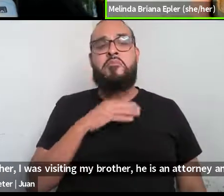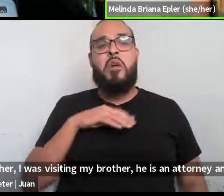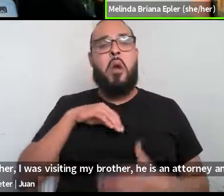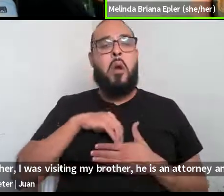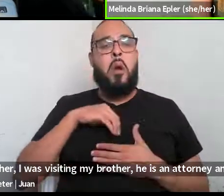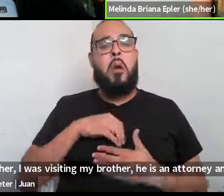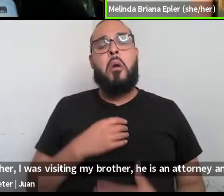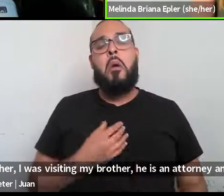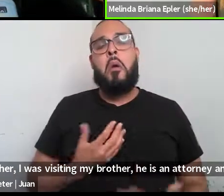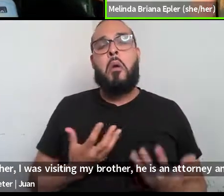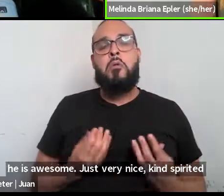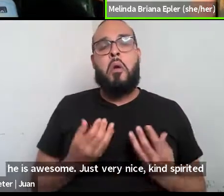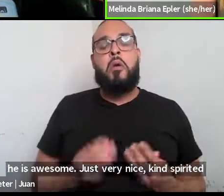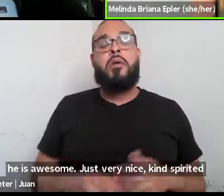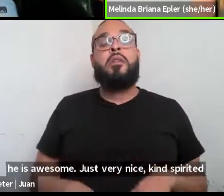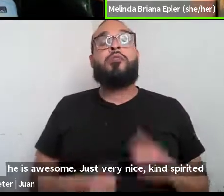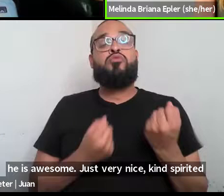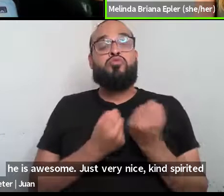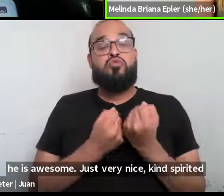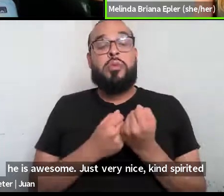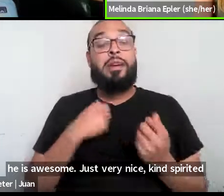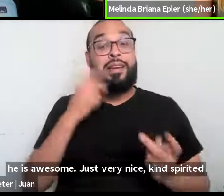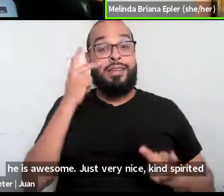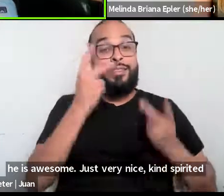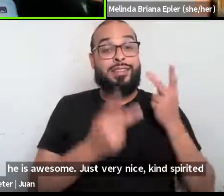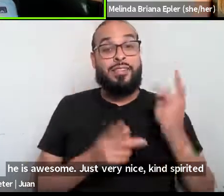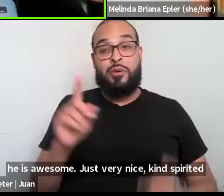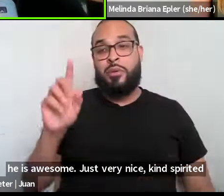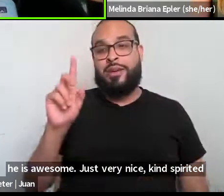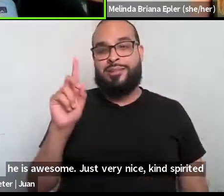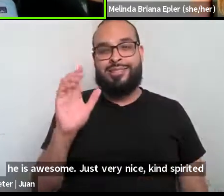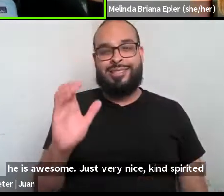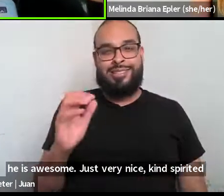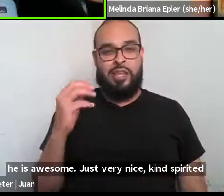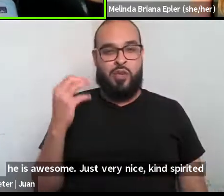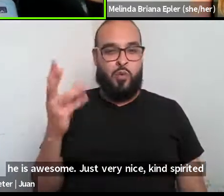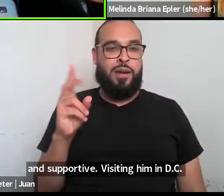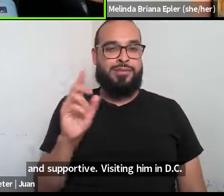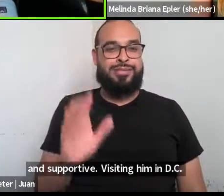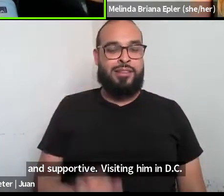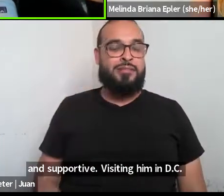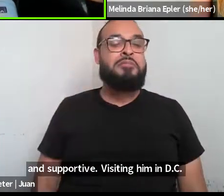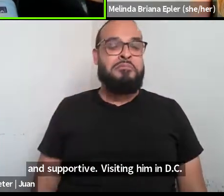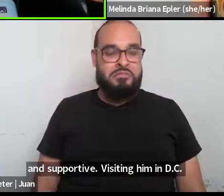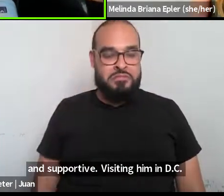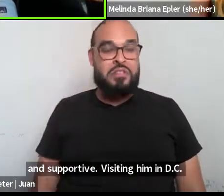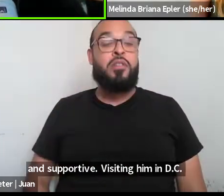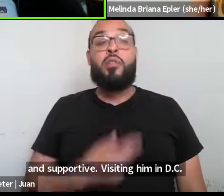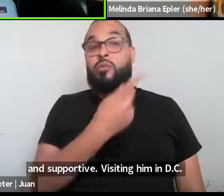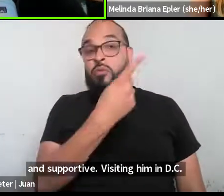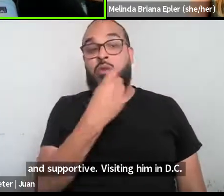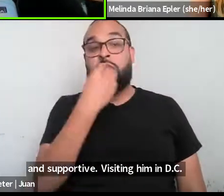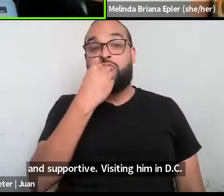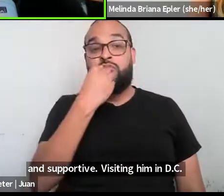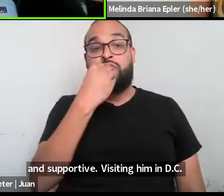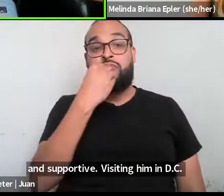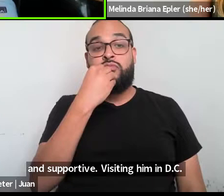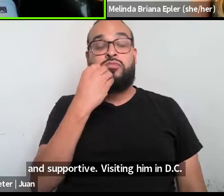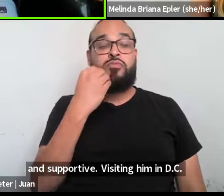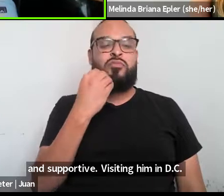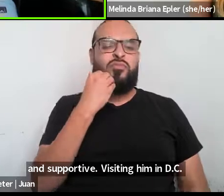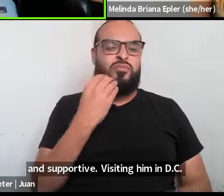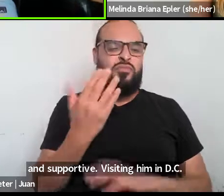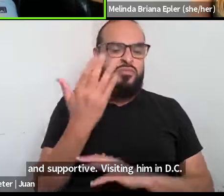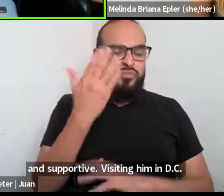supportive. Visiting him in DC, and we were having breakfast, and he plops down a